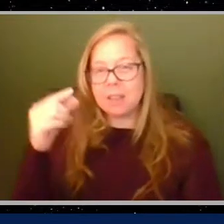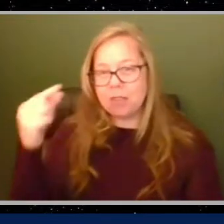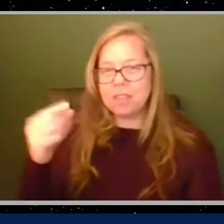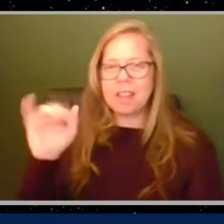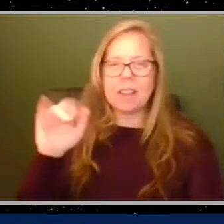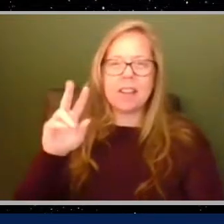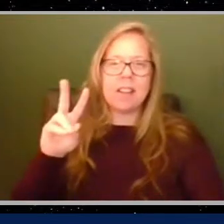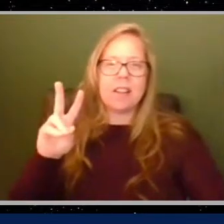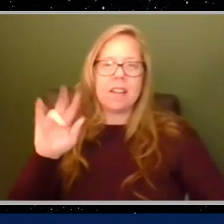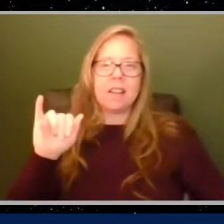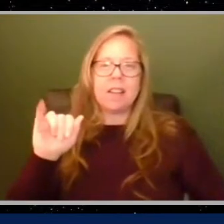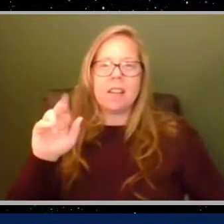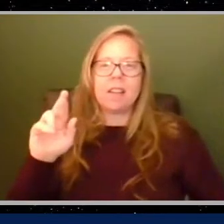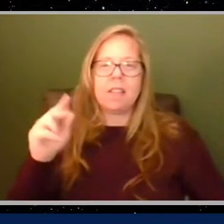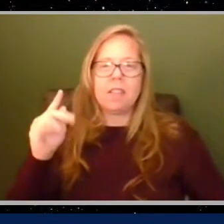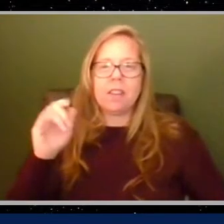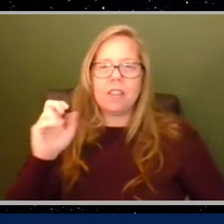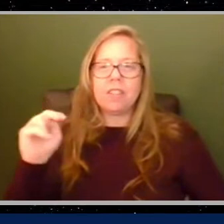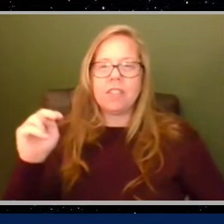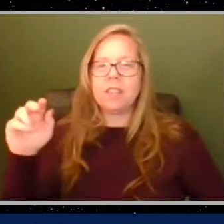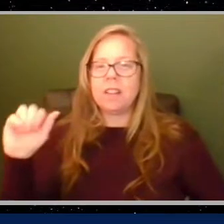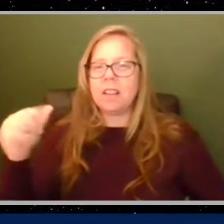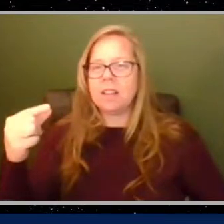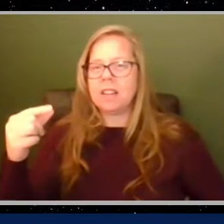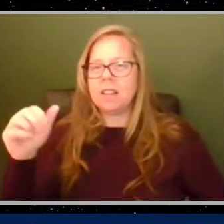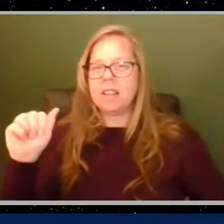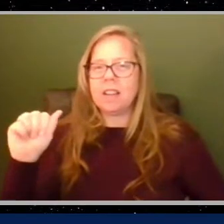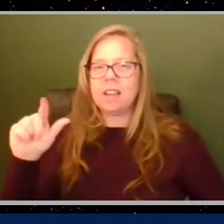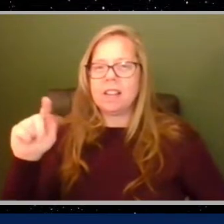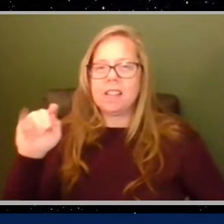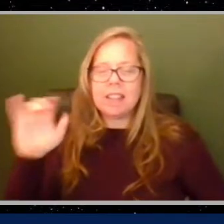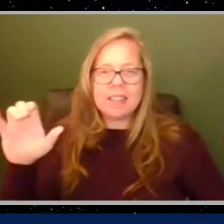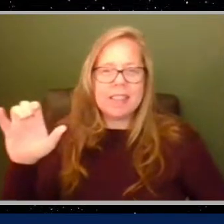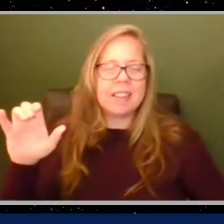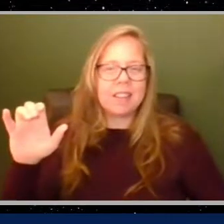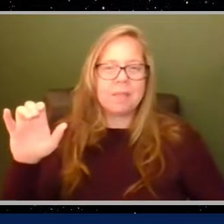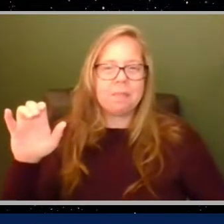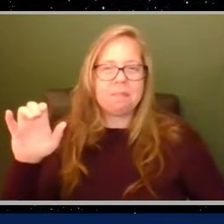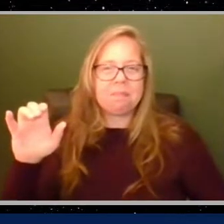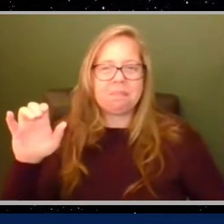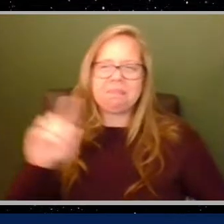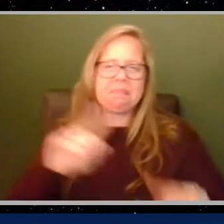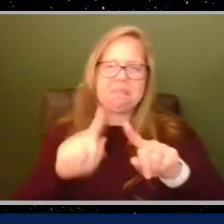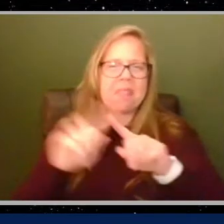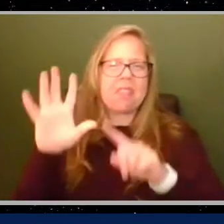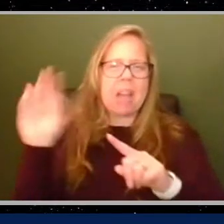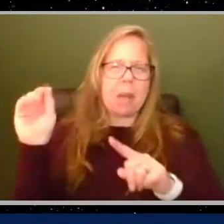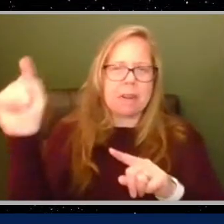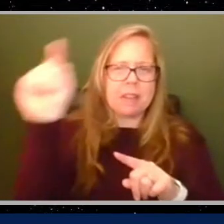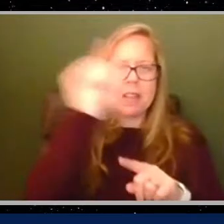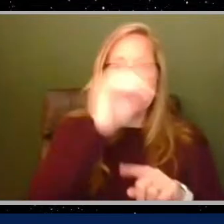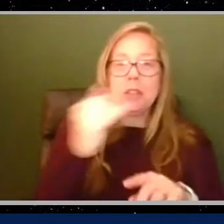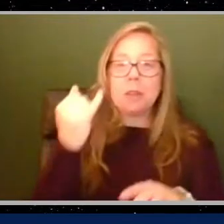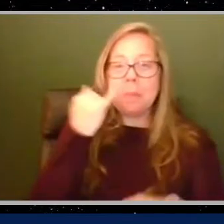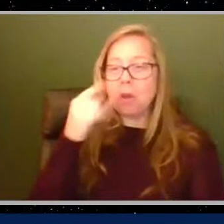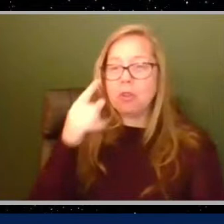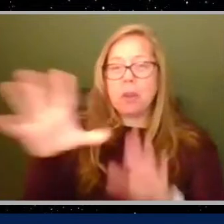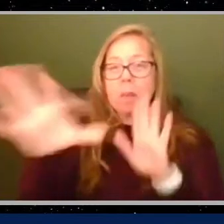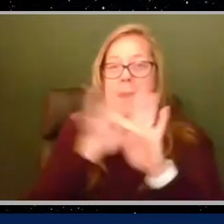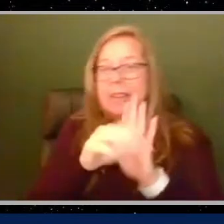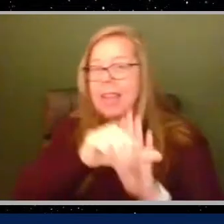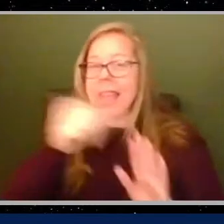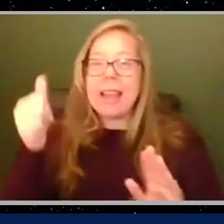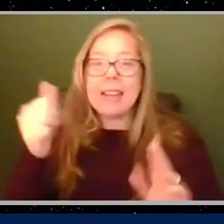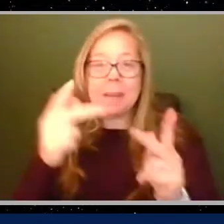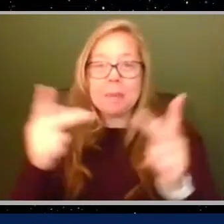Galactic and Blue Origin where you can go up and break the Kármán line. Do y'all have any preference? Like if somebody gave you a golden ticket and you could either